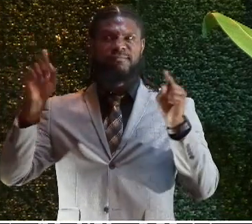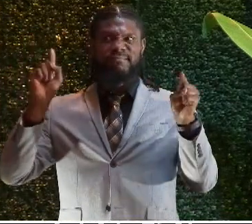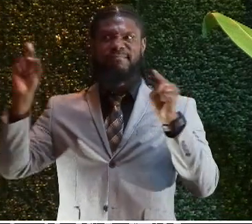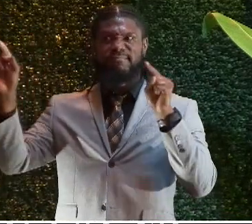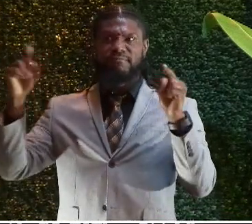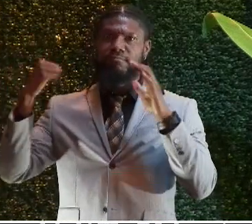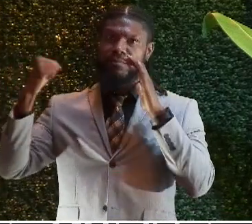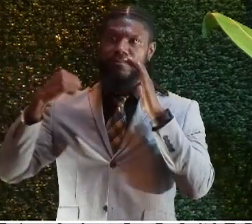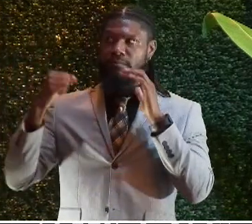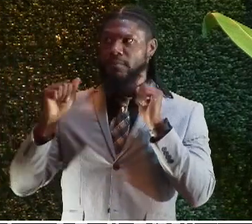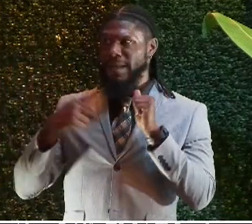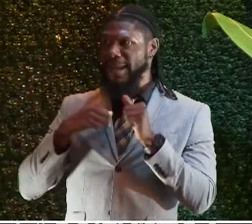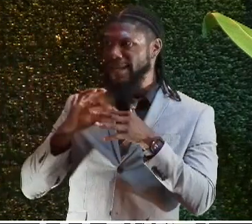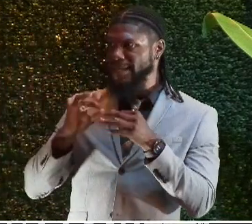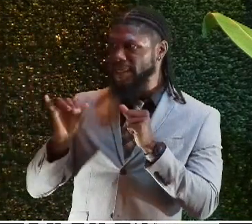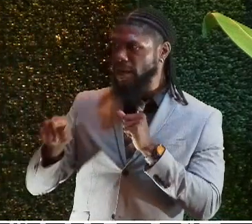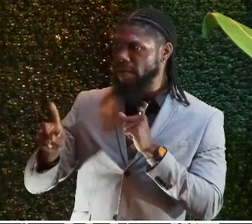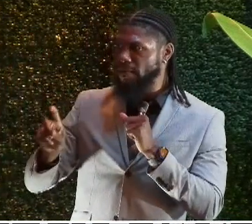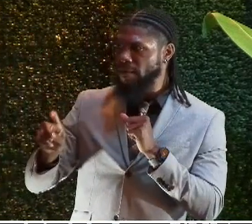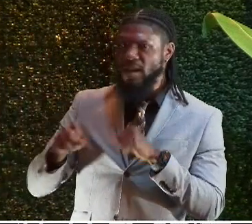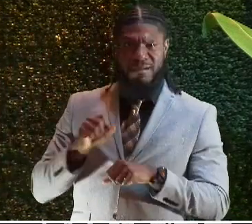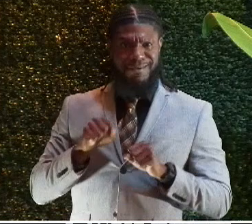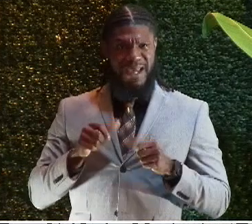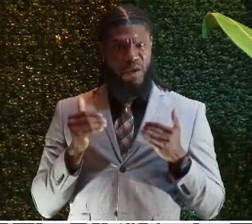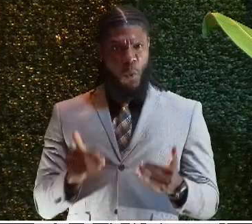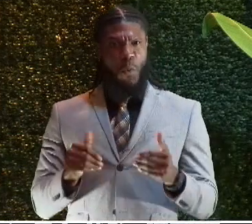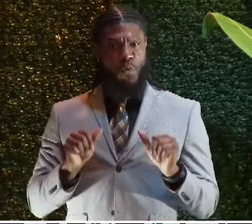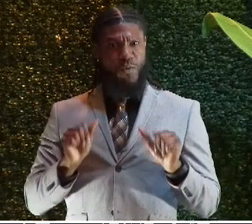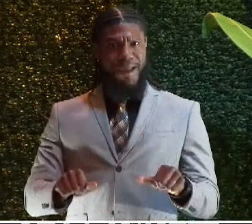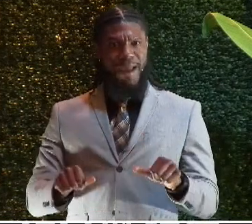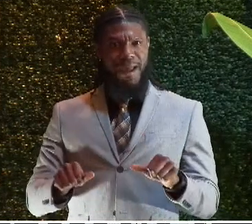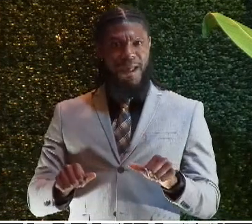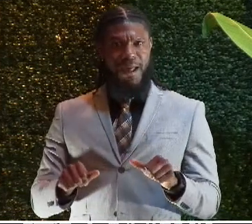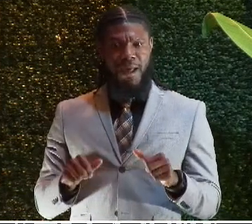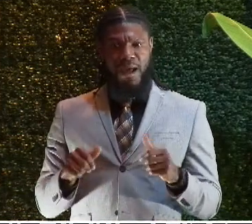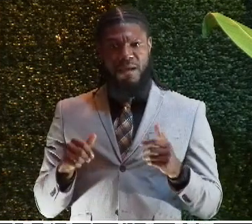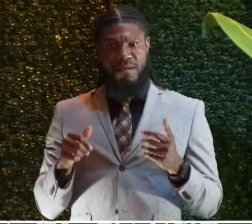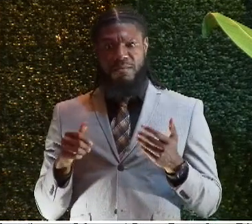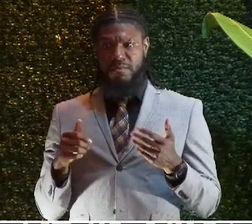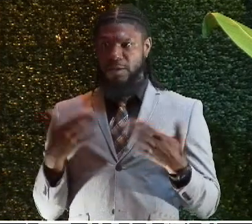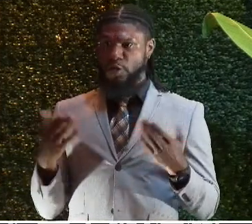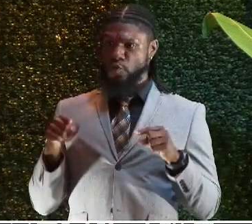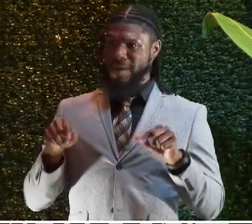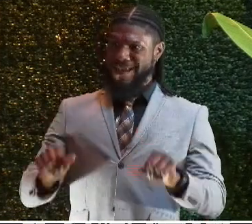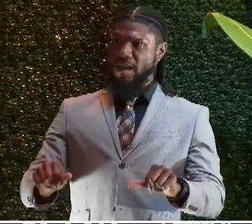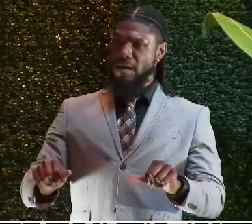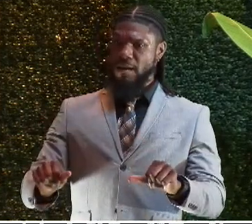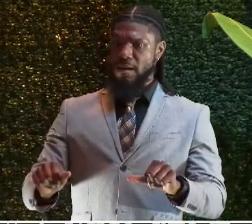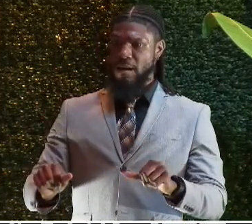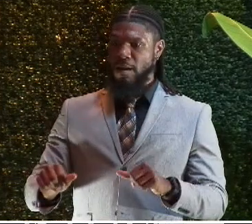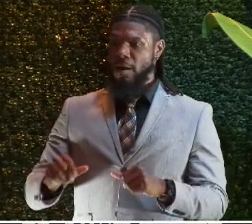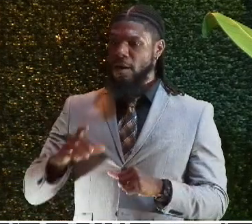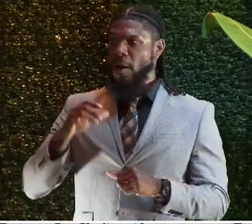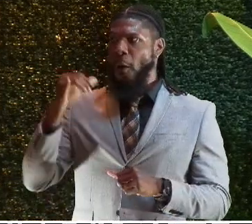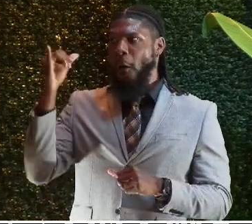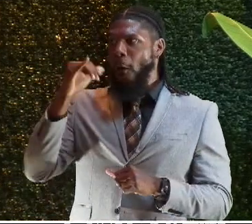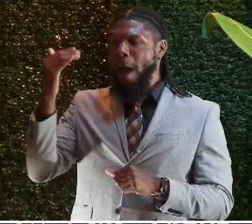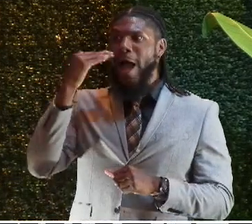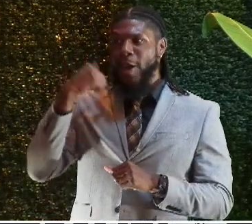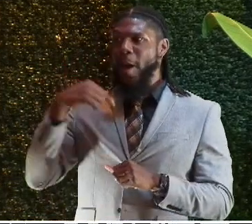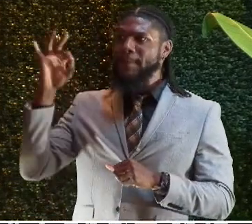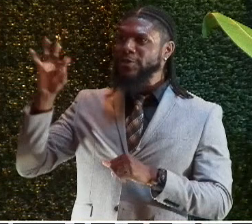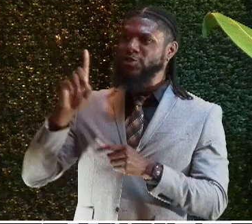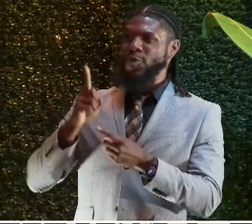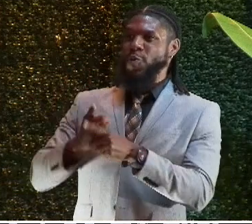Can I say that? Yes, you can. Absolutely, you can. Oh, I know I was speaking to the right